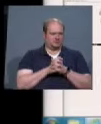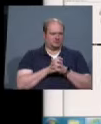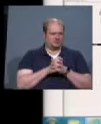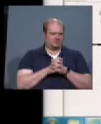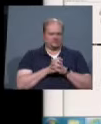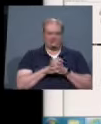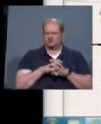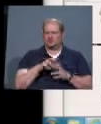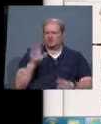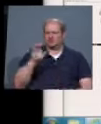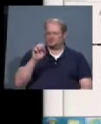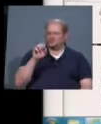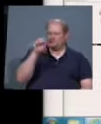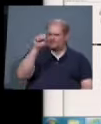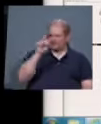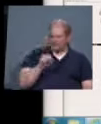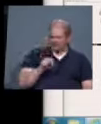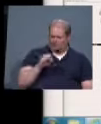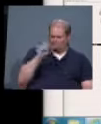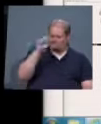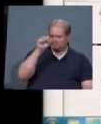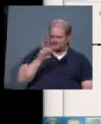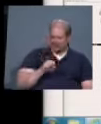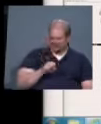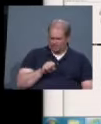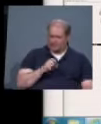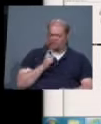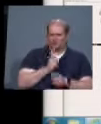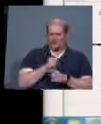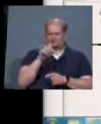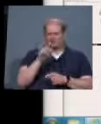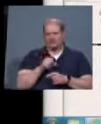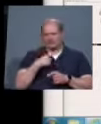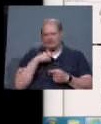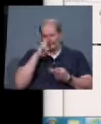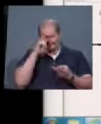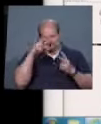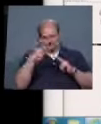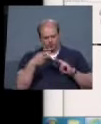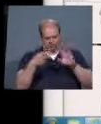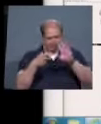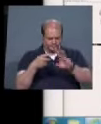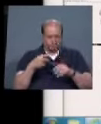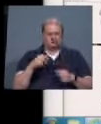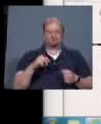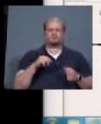Where's your site? South of the development? South, right. Turned around.